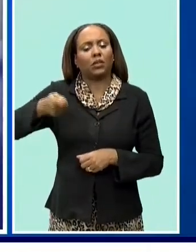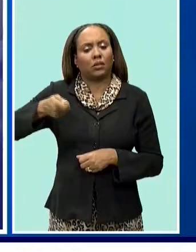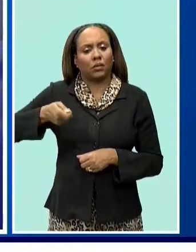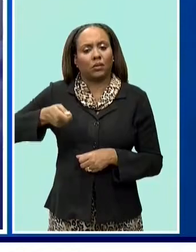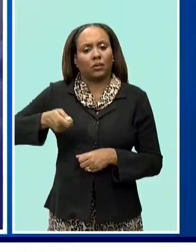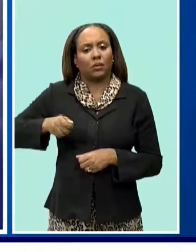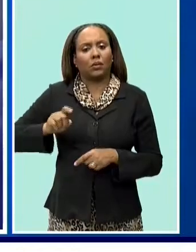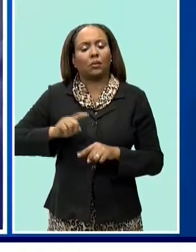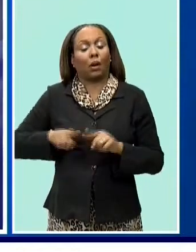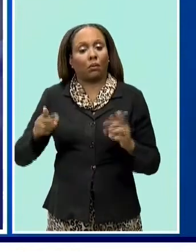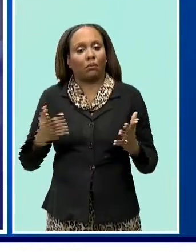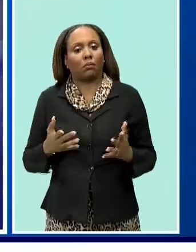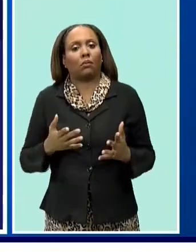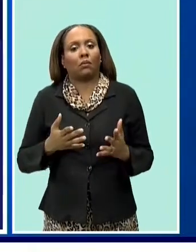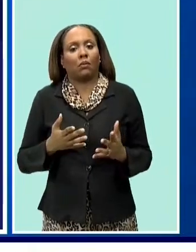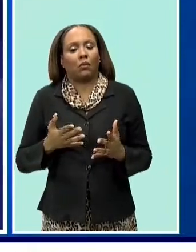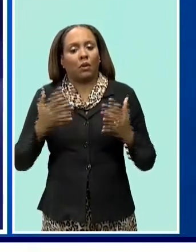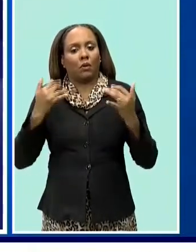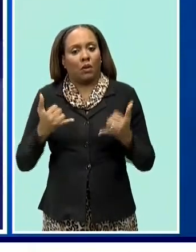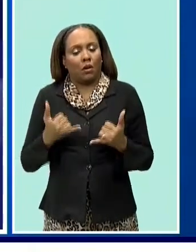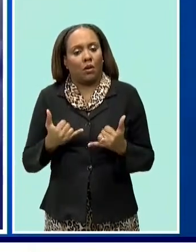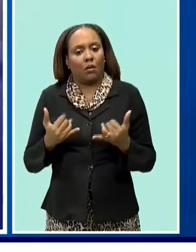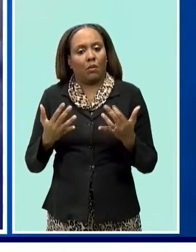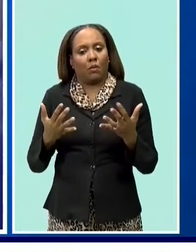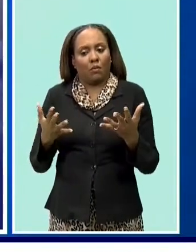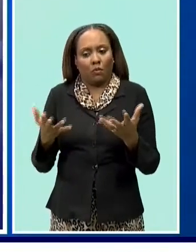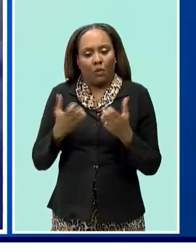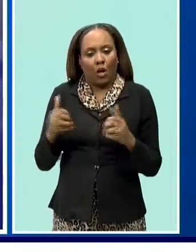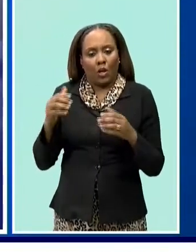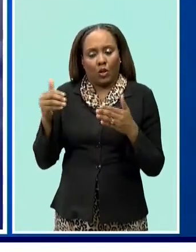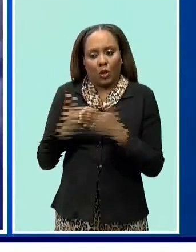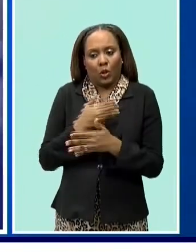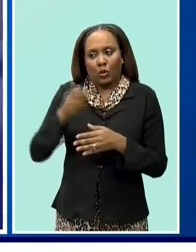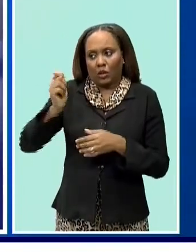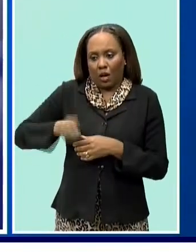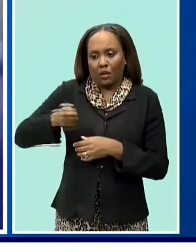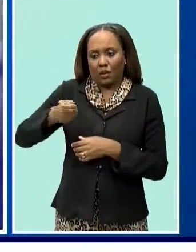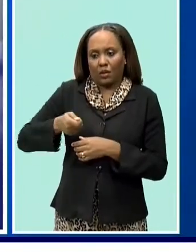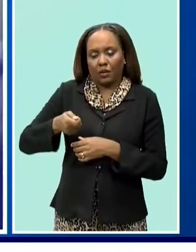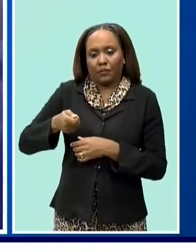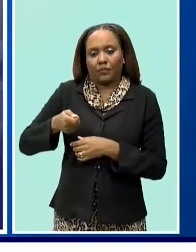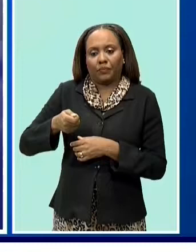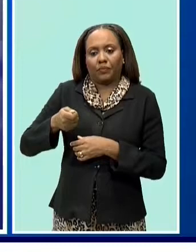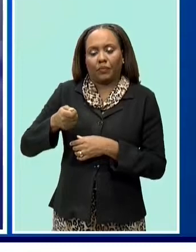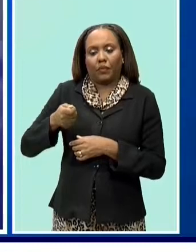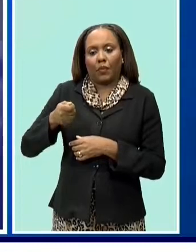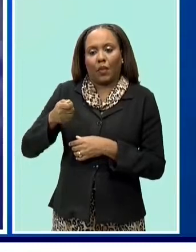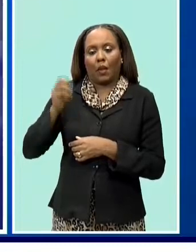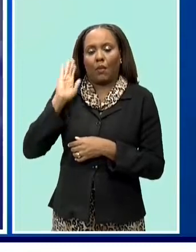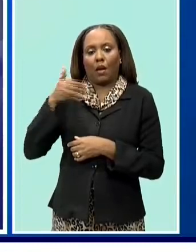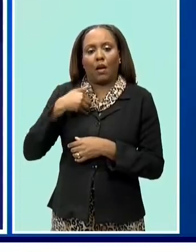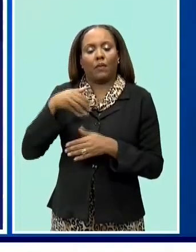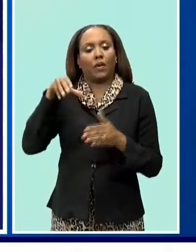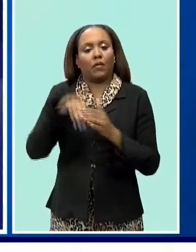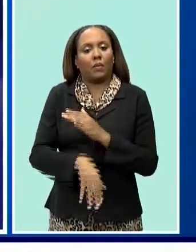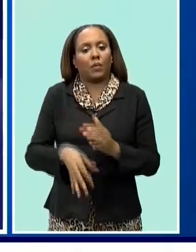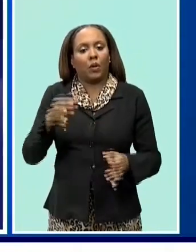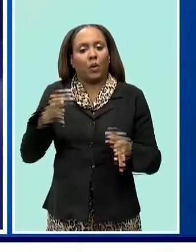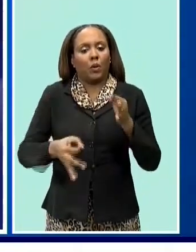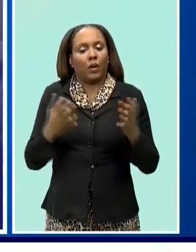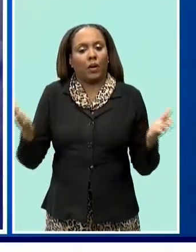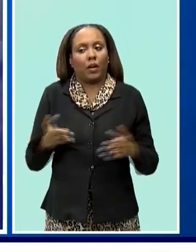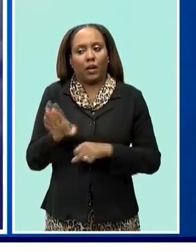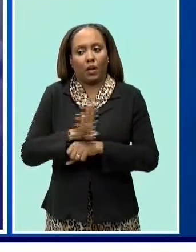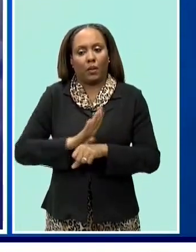also because of the active recruitment of new judges, we will without doubt see a criminal court in Barbados constituted of